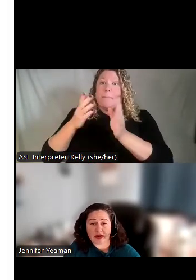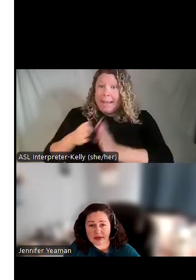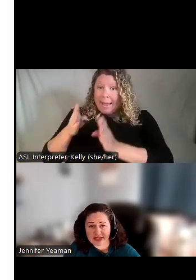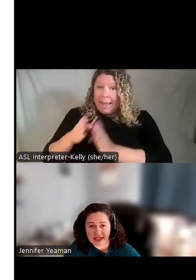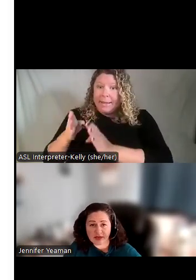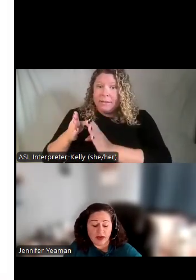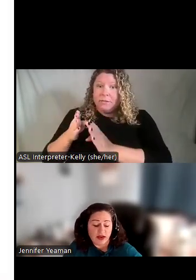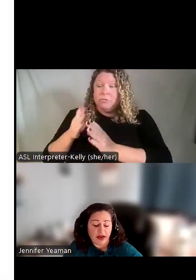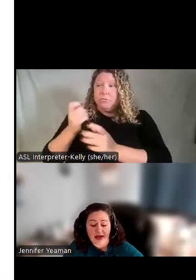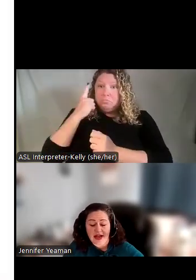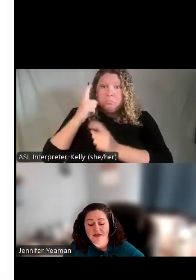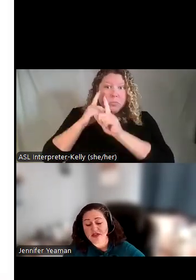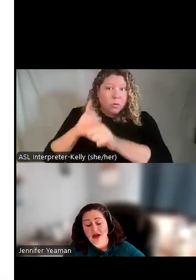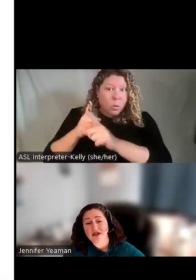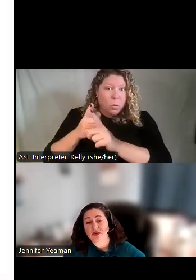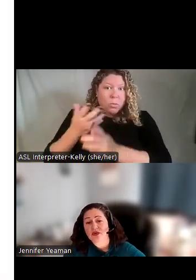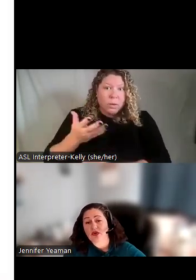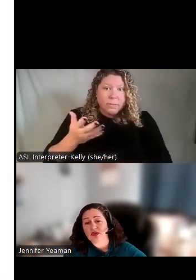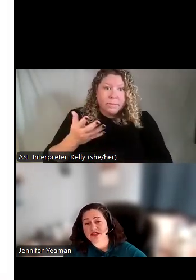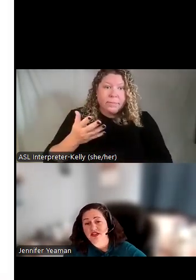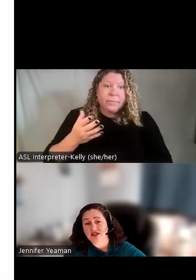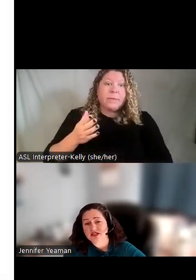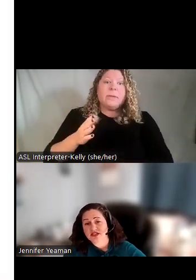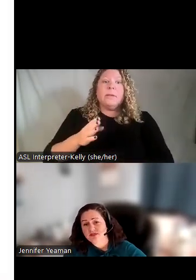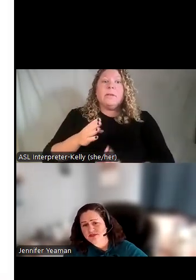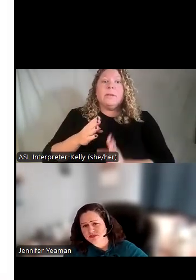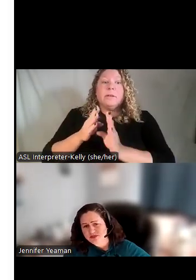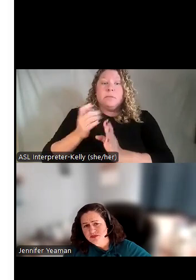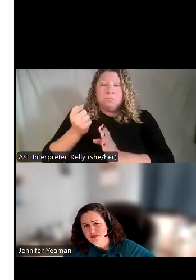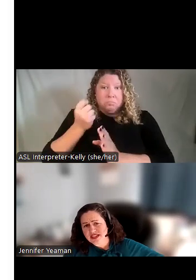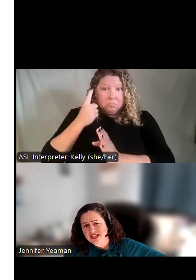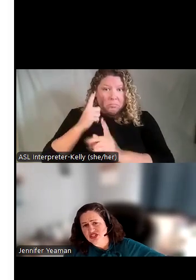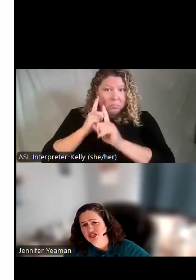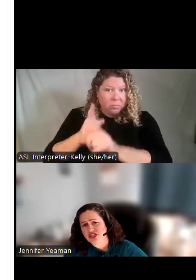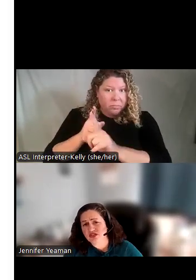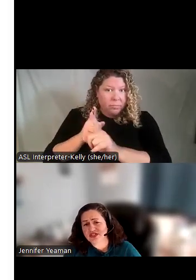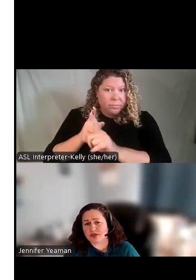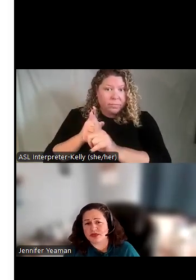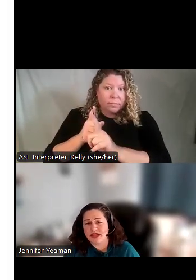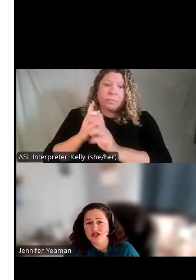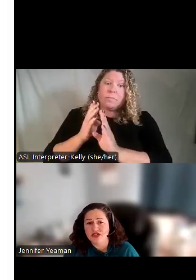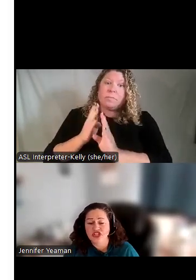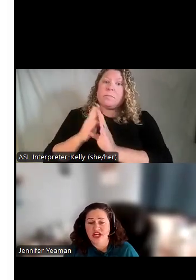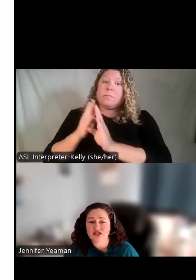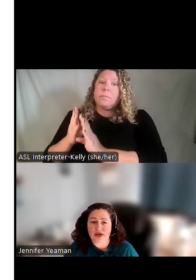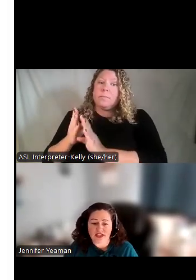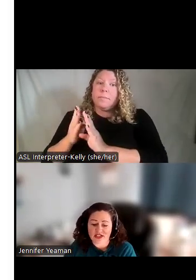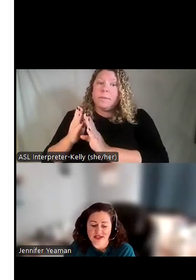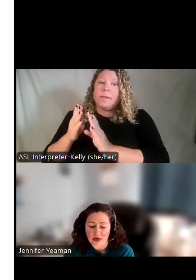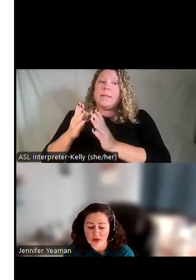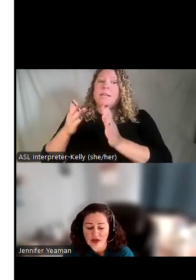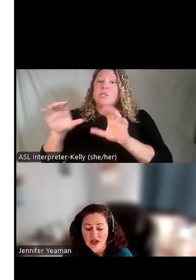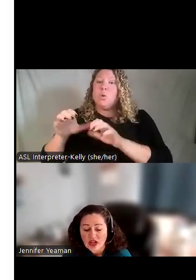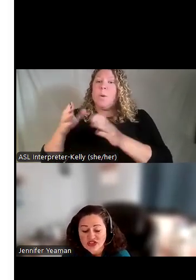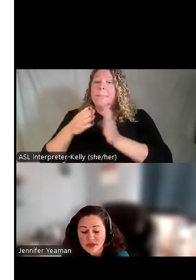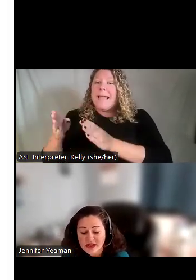what goal or outcome is needed. After the outcome or goal is understood, each iteration goes through a plan, do, checked, or